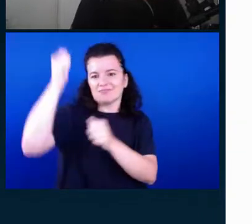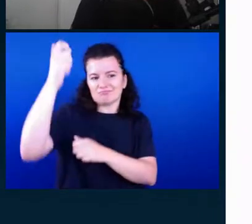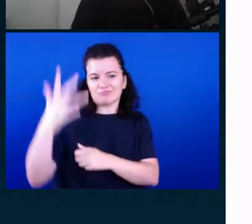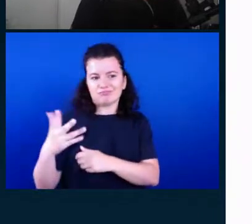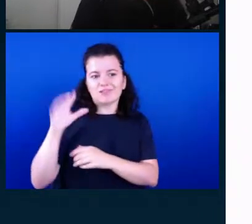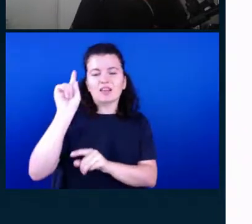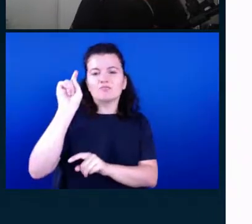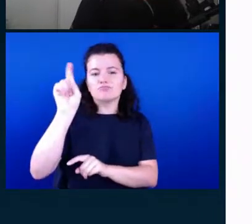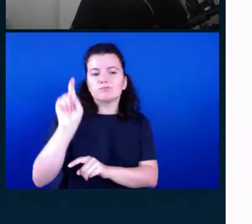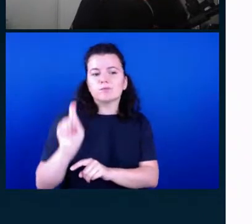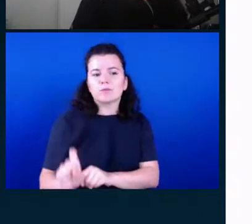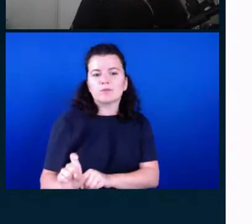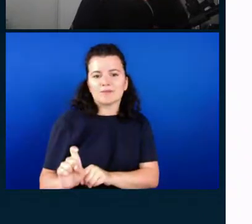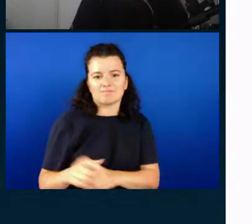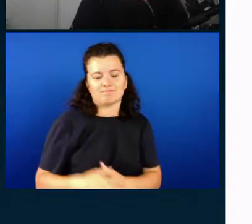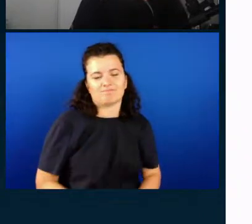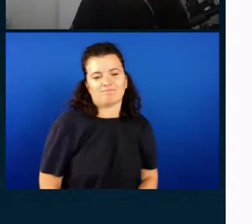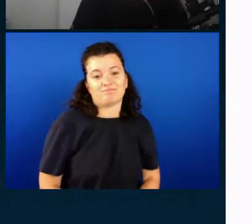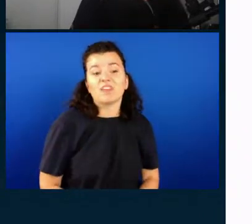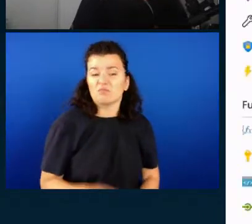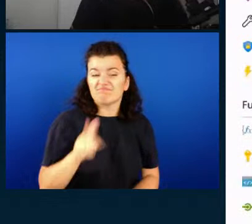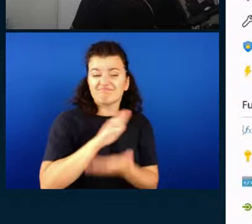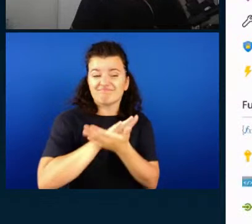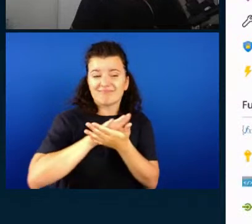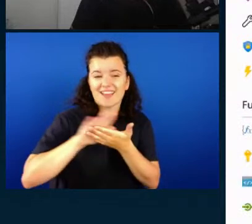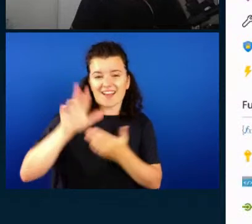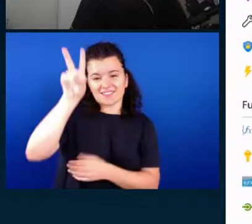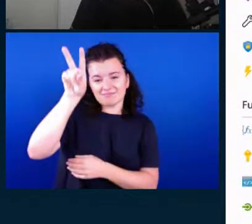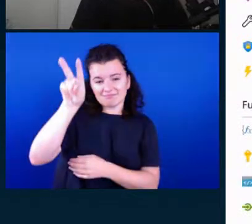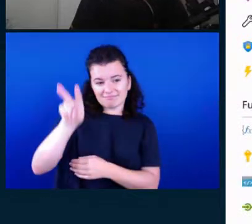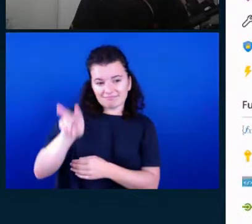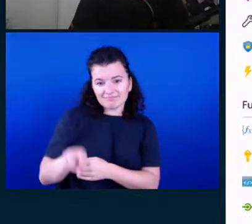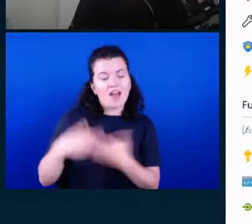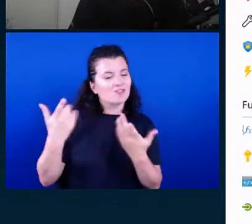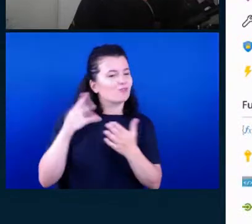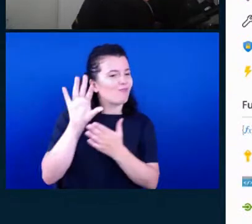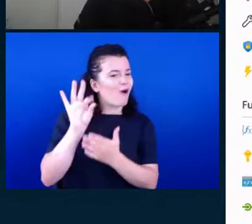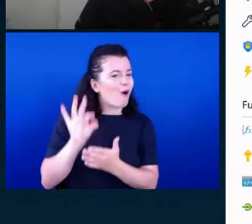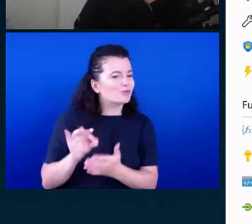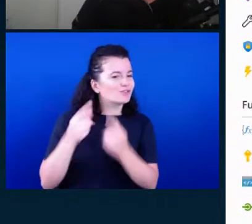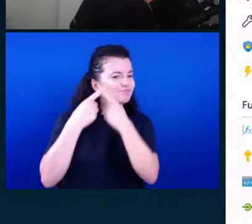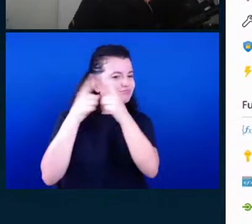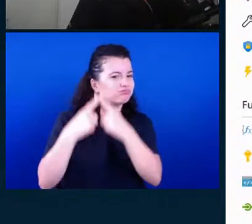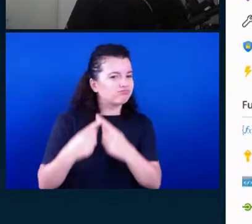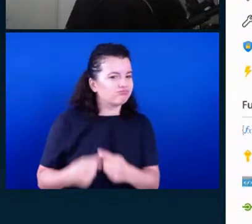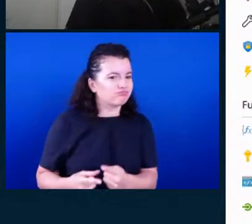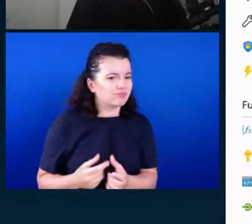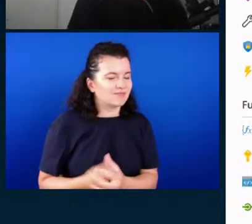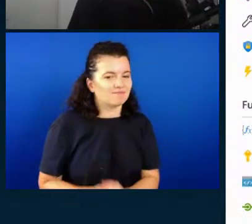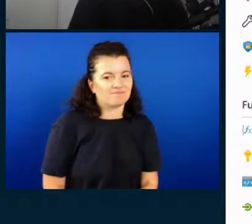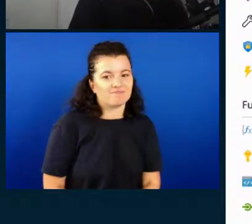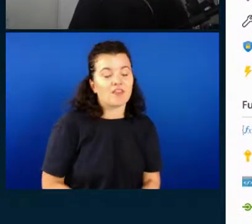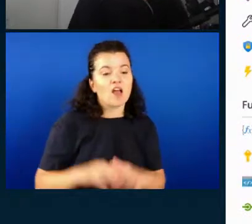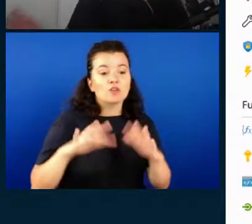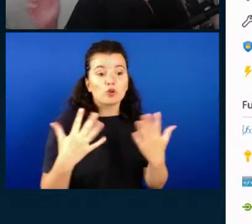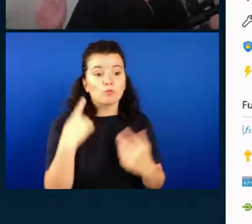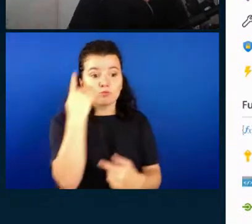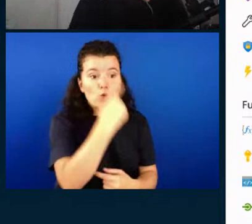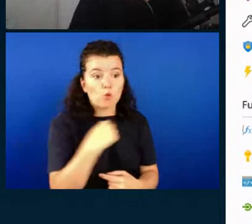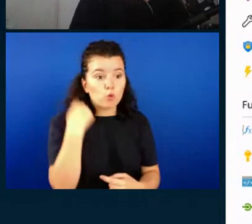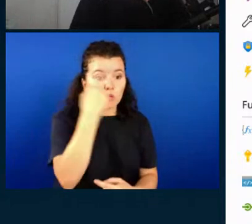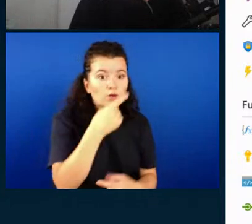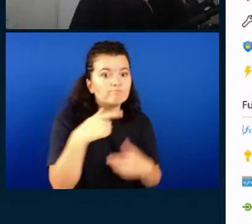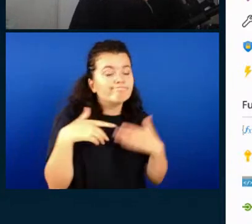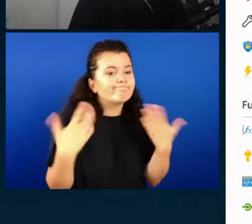So that's a pretty nice overview and a lot of different options. Now, what does that look like? This is a lot of